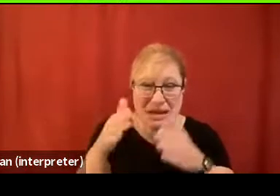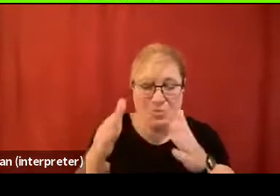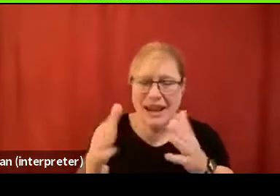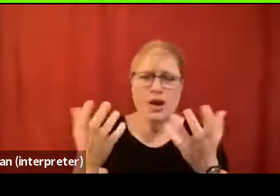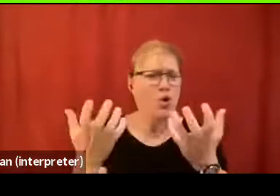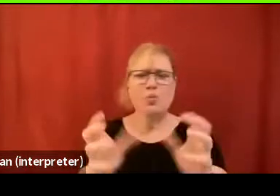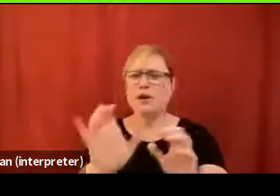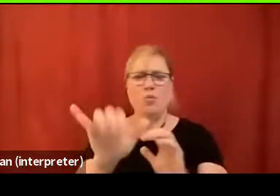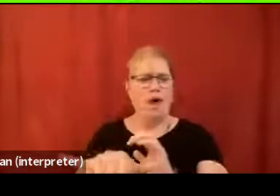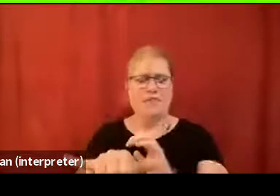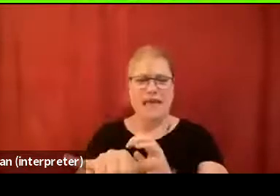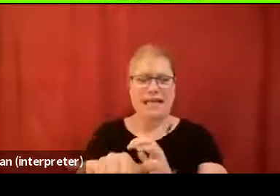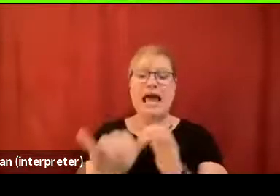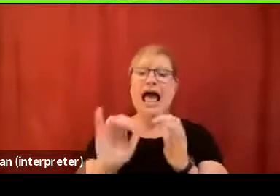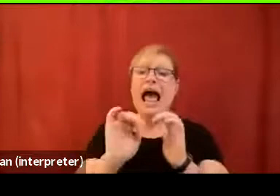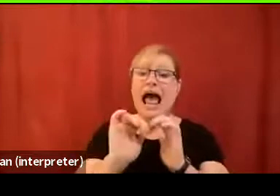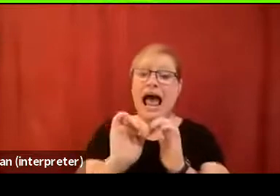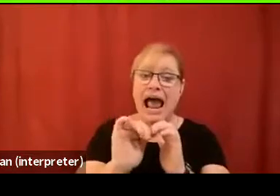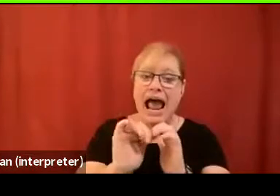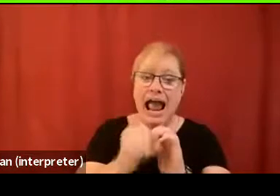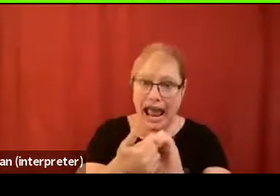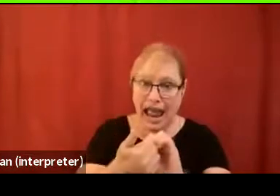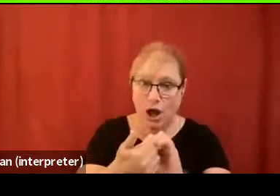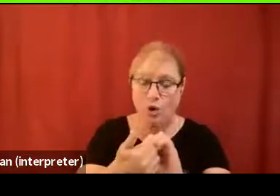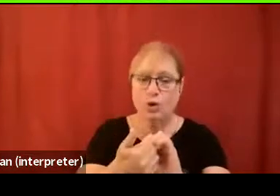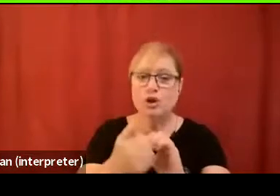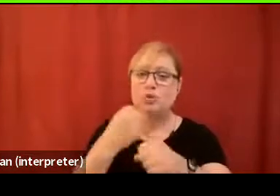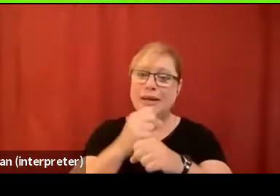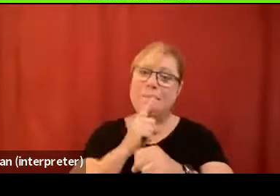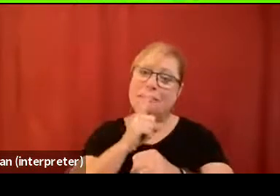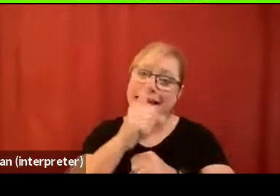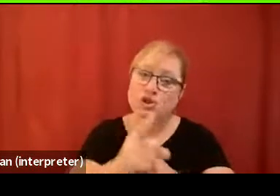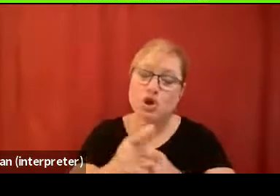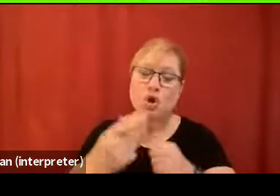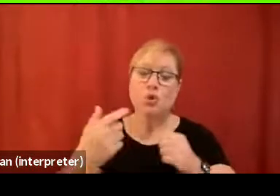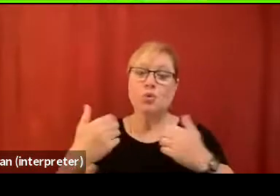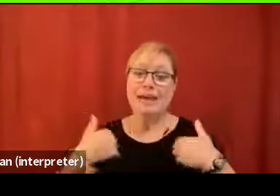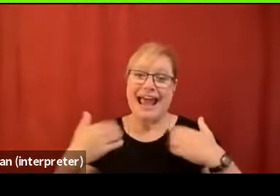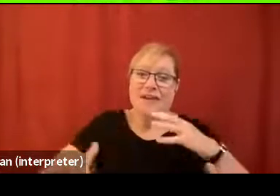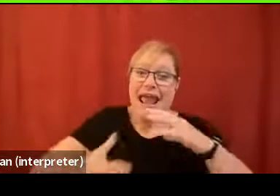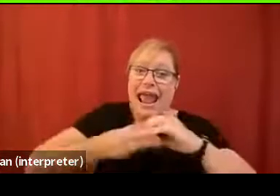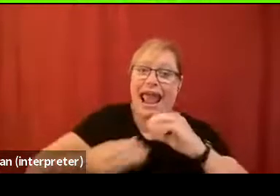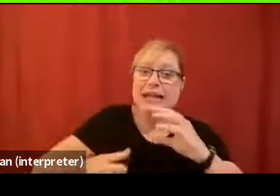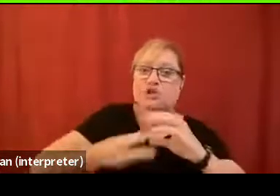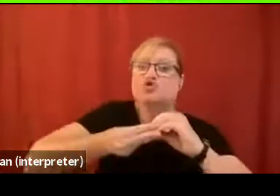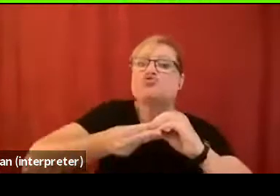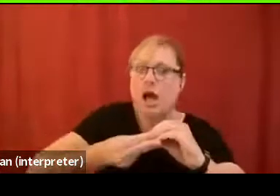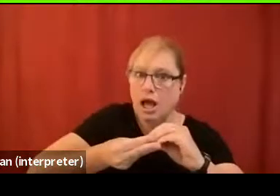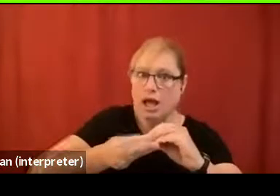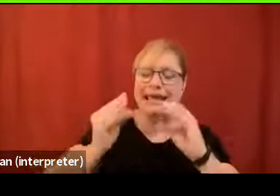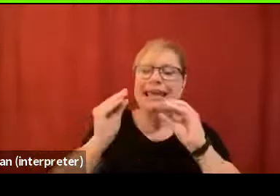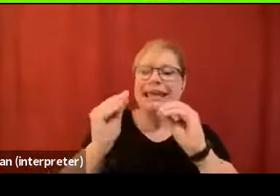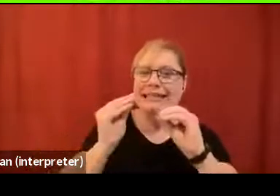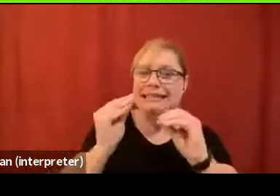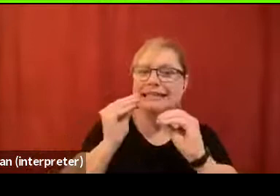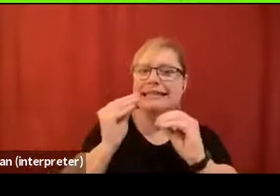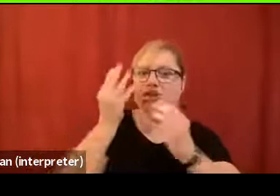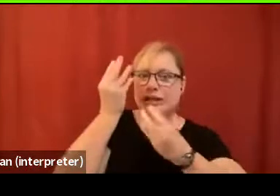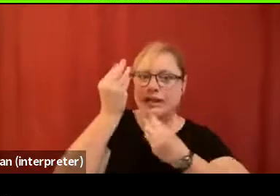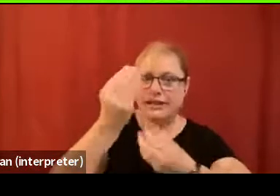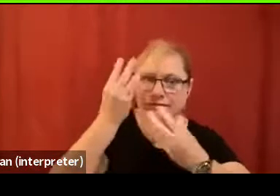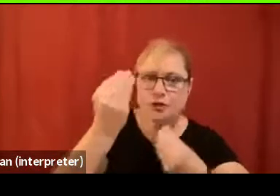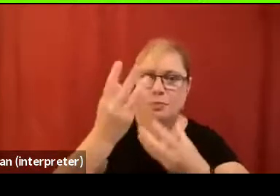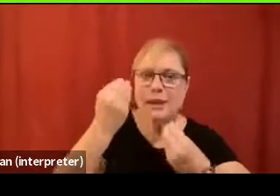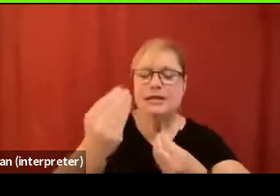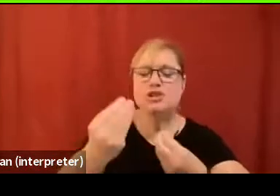make sure that there's supplementary material to go along with radio instruction? That maybe if you're using radio instruction in the